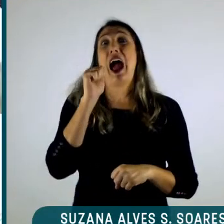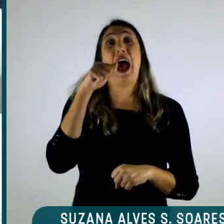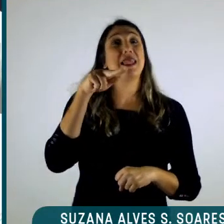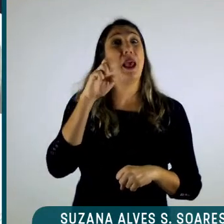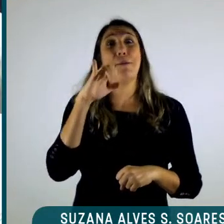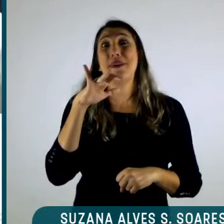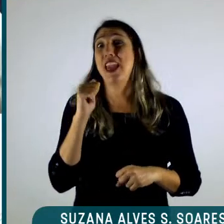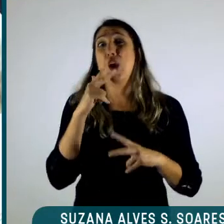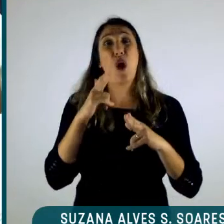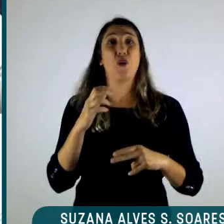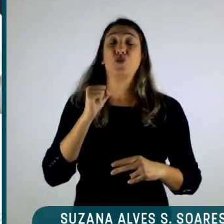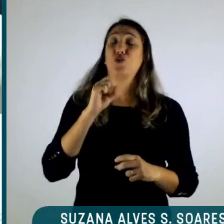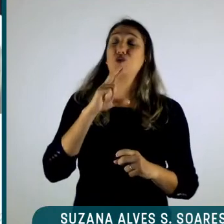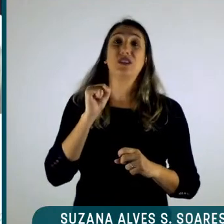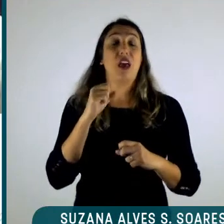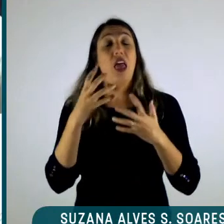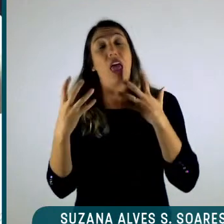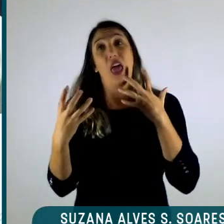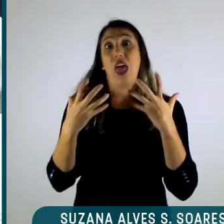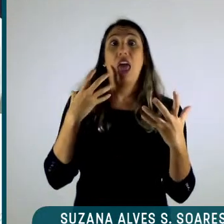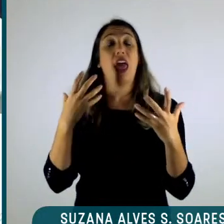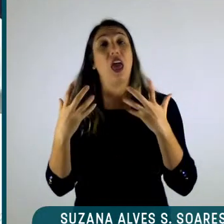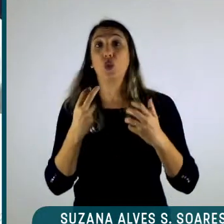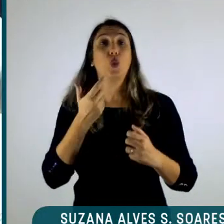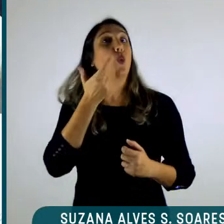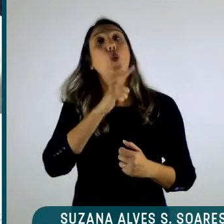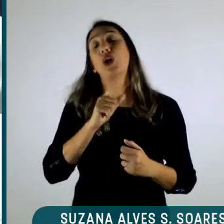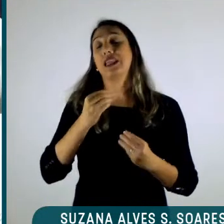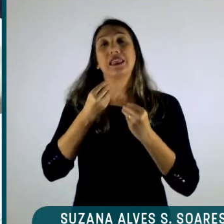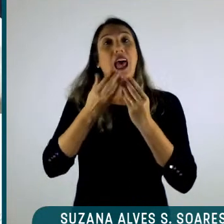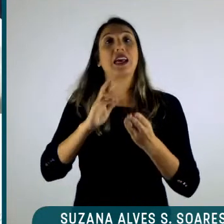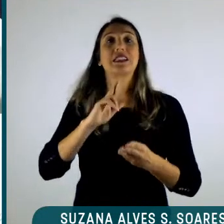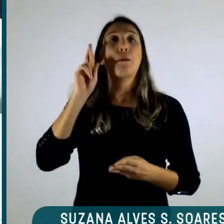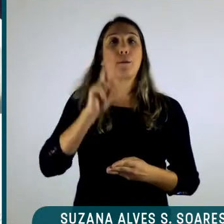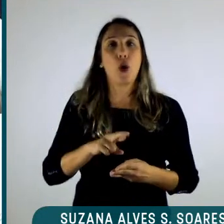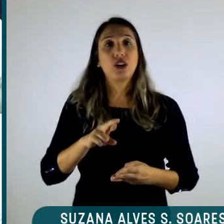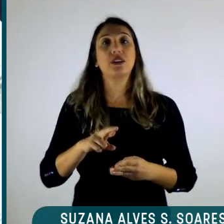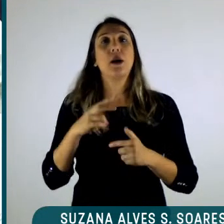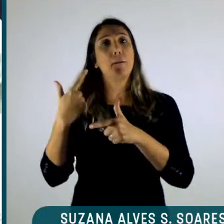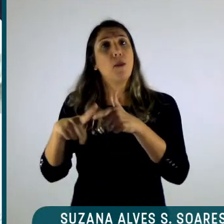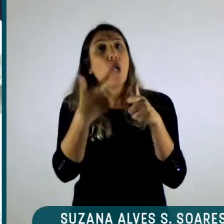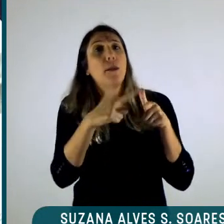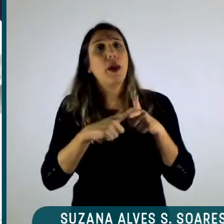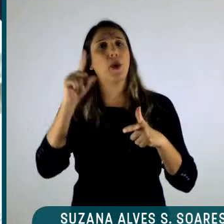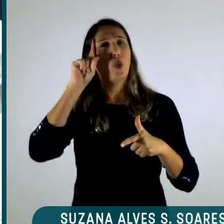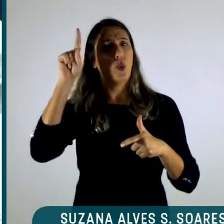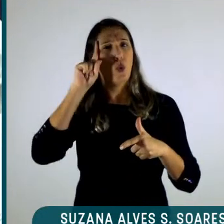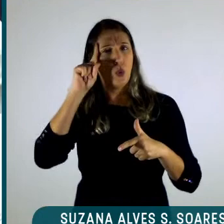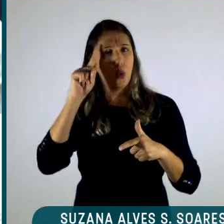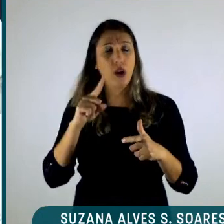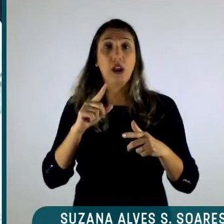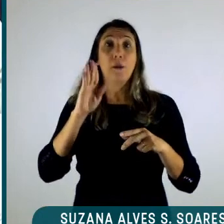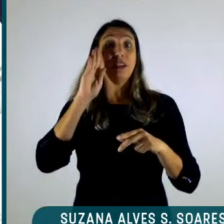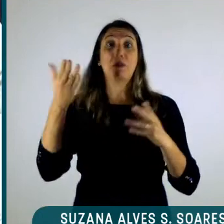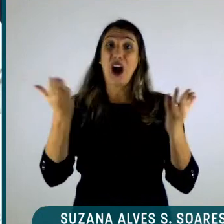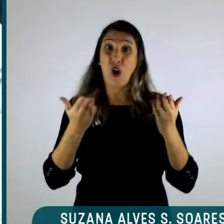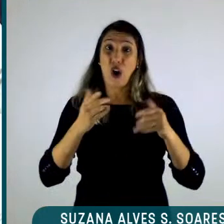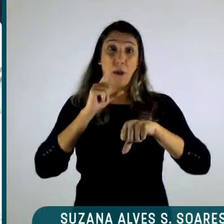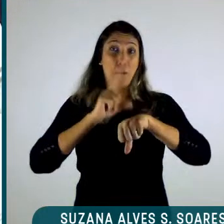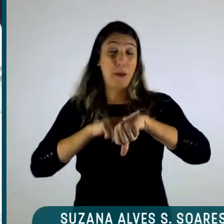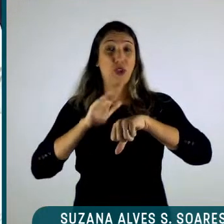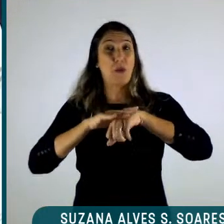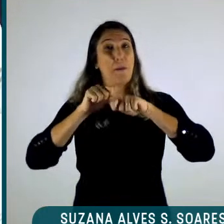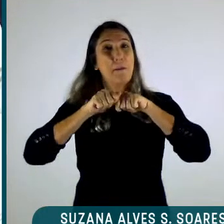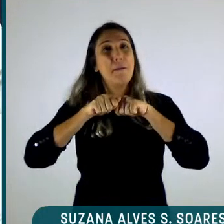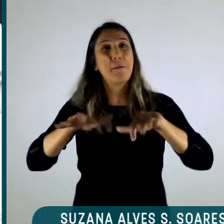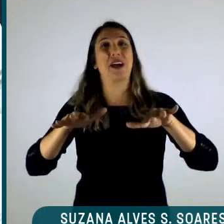pale, anyway, that cannot even respond to the everyday problems, let